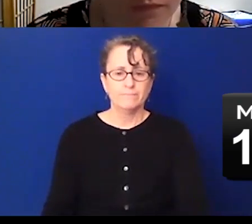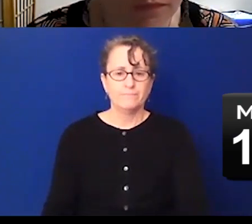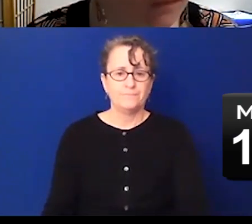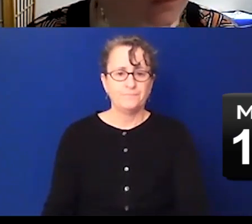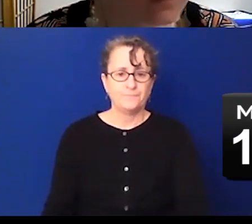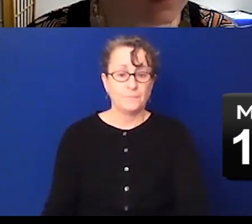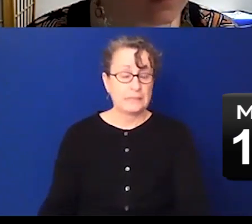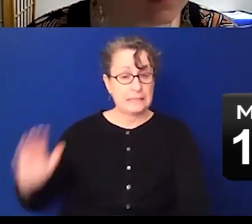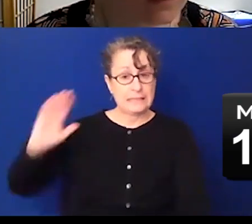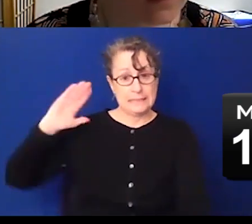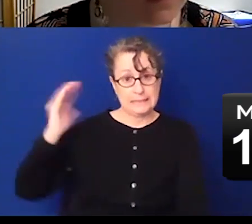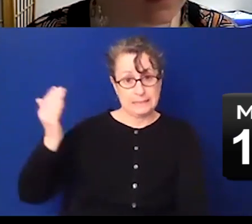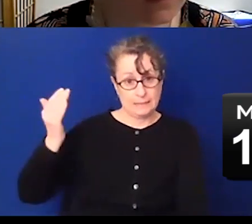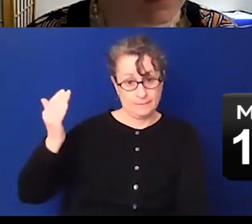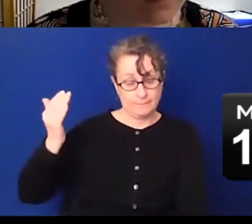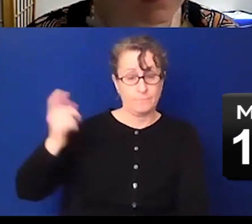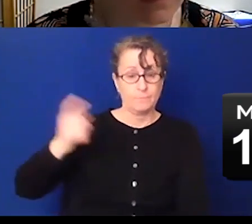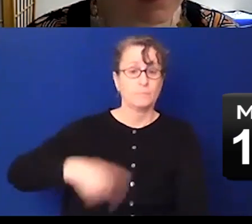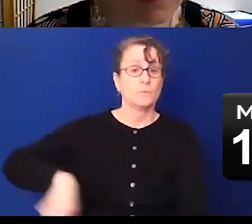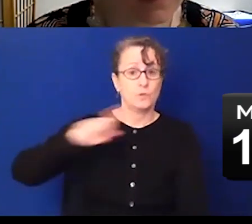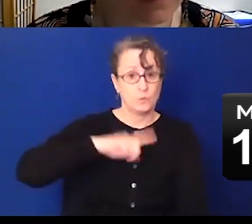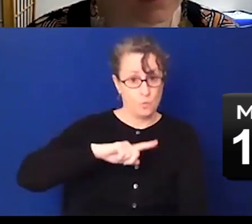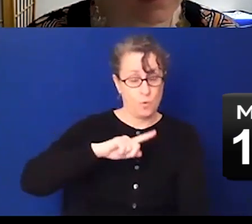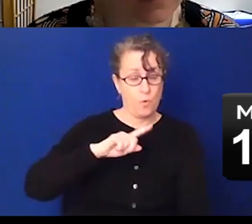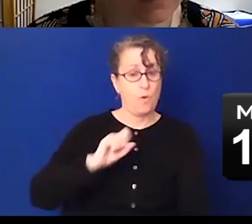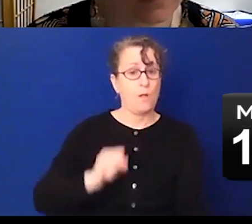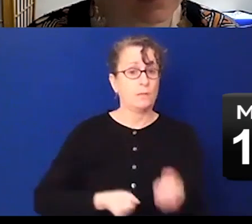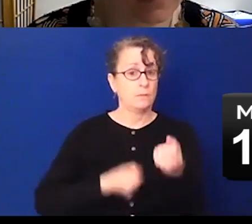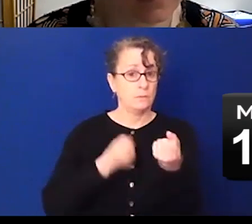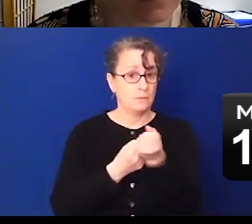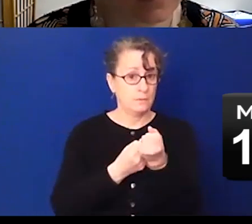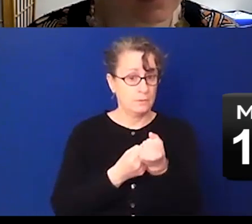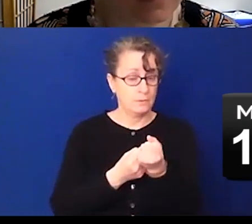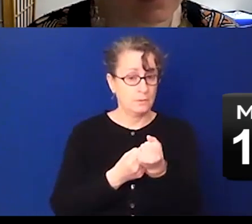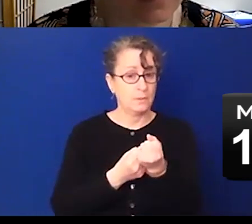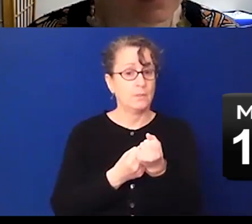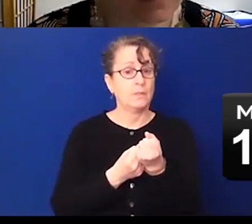relative consensus, maybe full 5-0 consensus on this